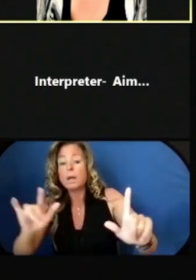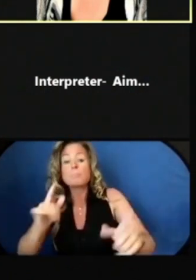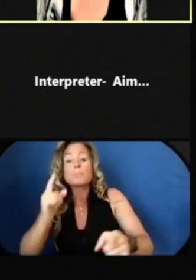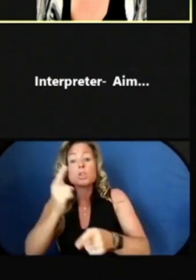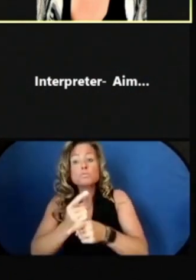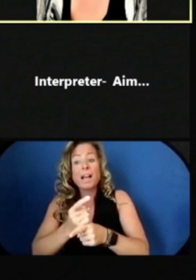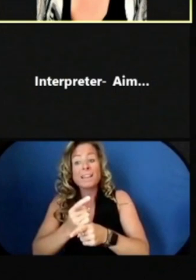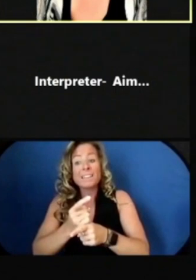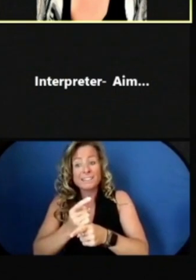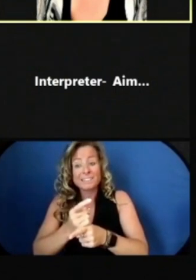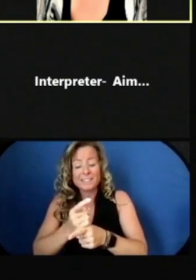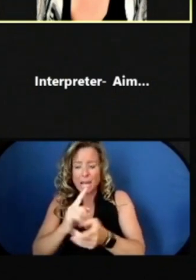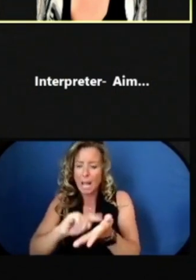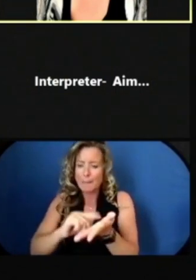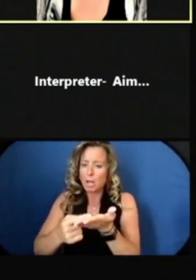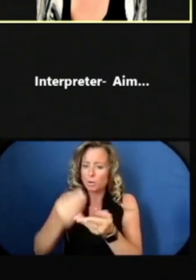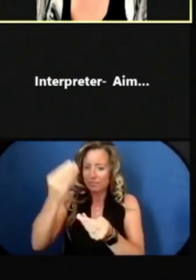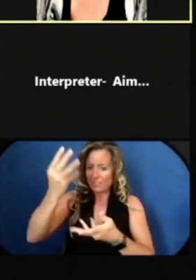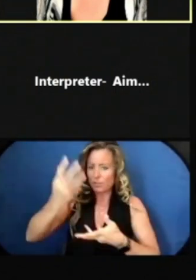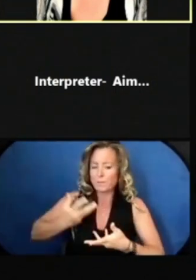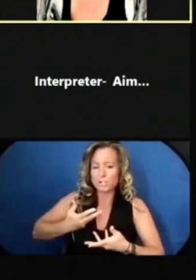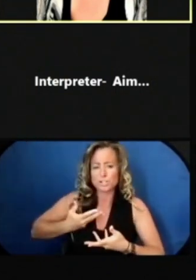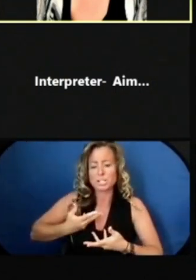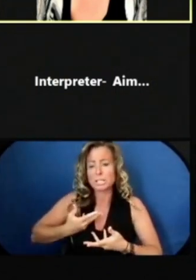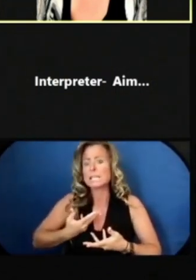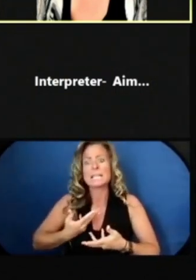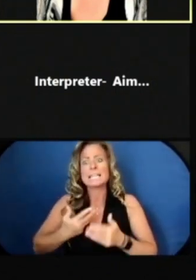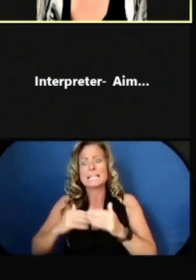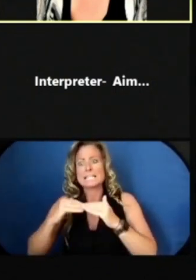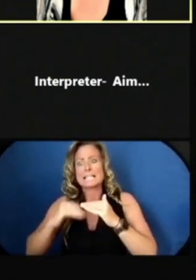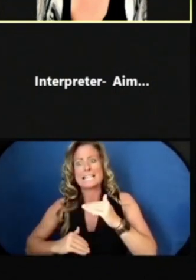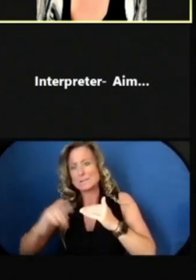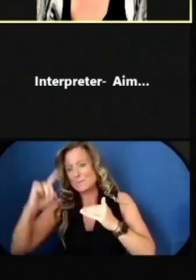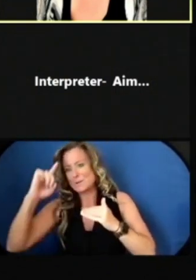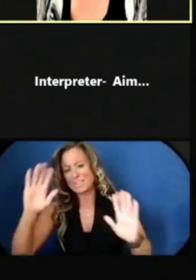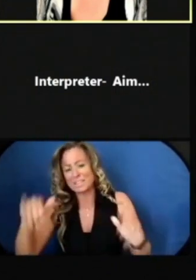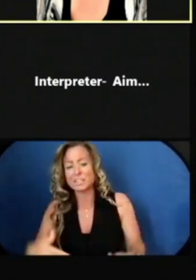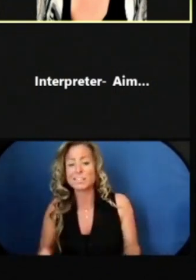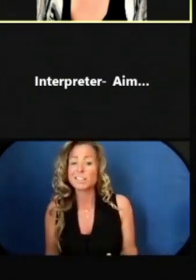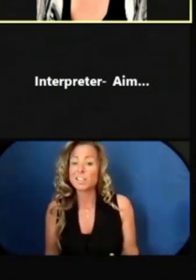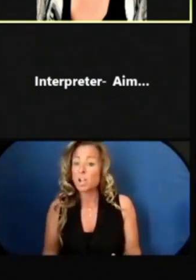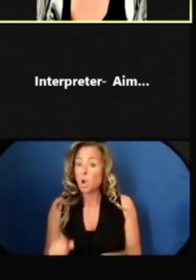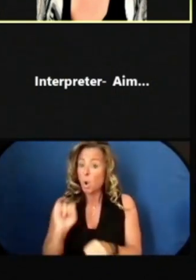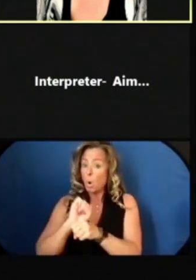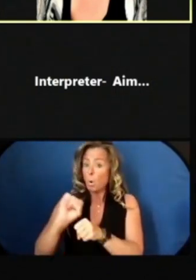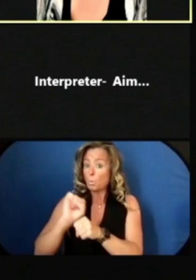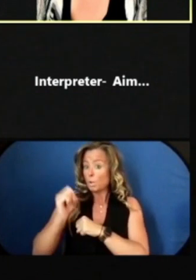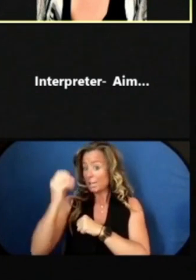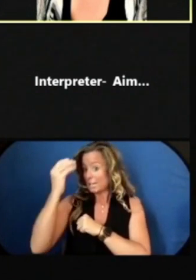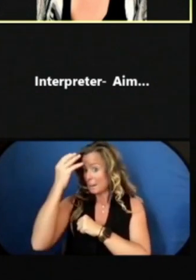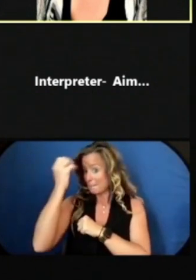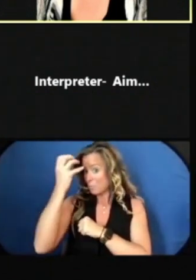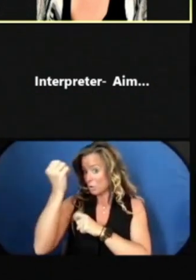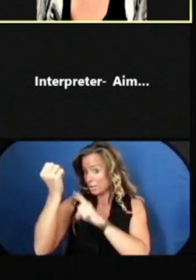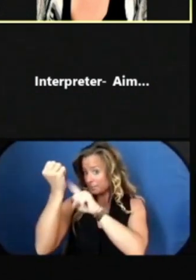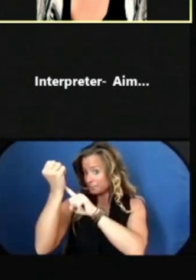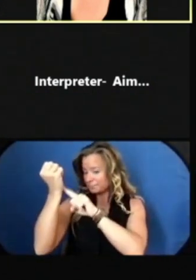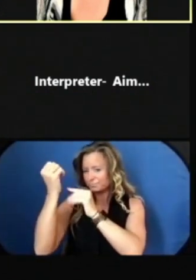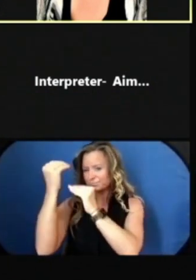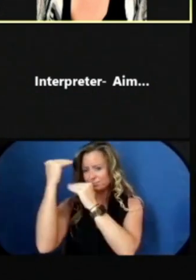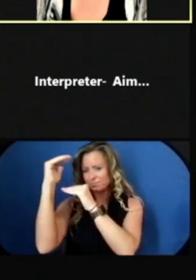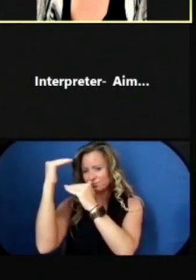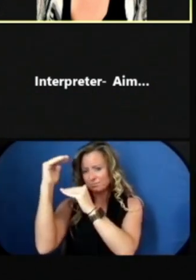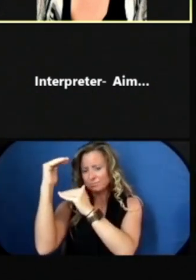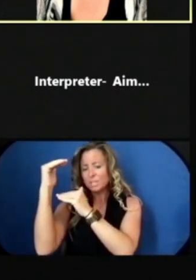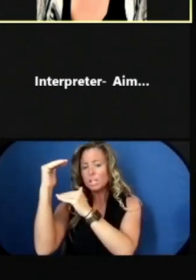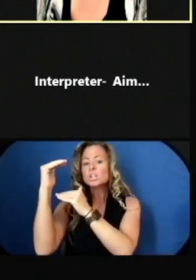amount of content is probably way less than you think it is. Working memory has a limited capacity, so